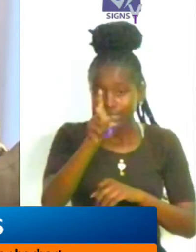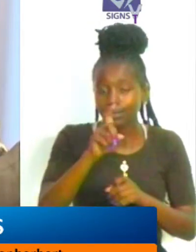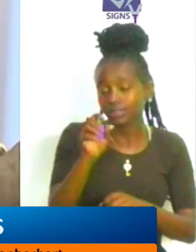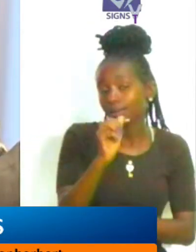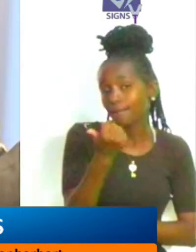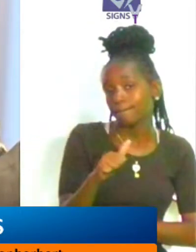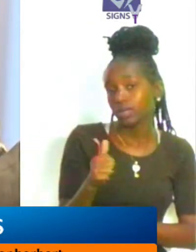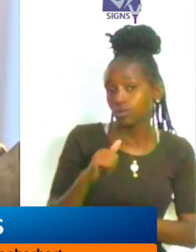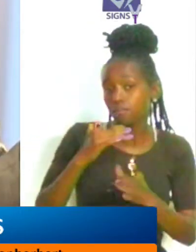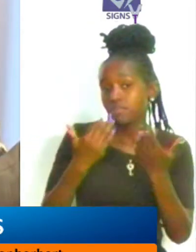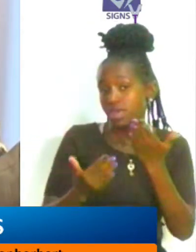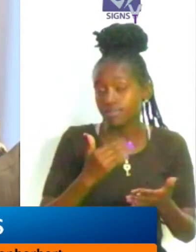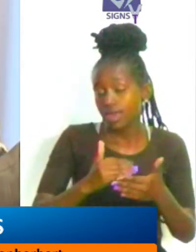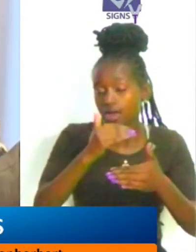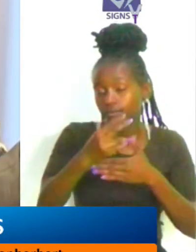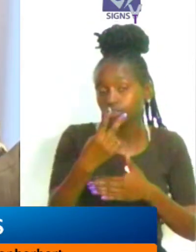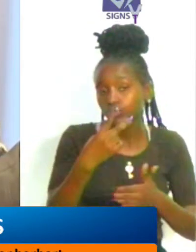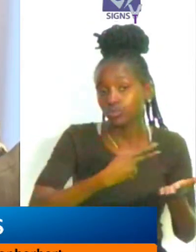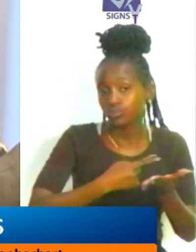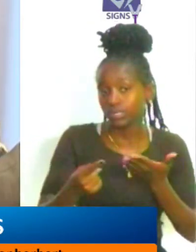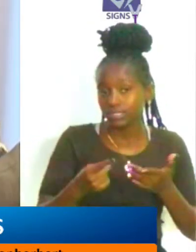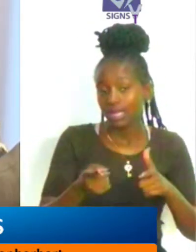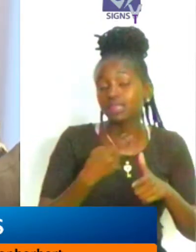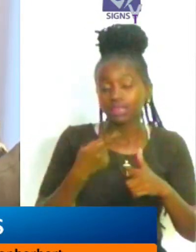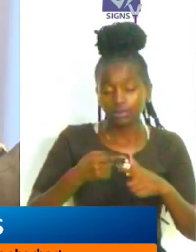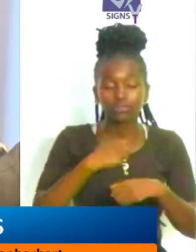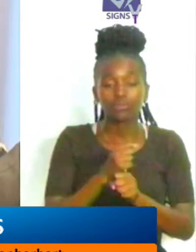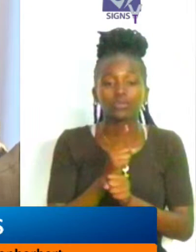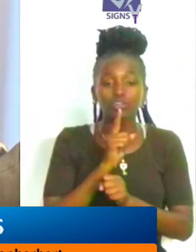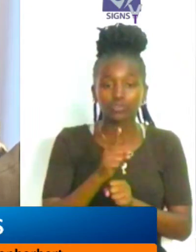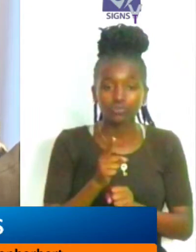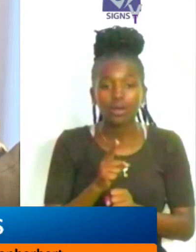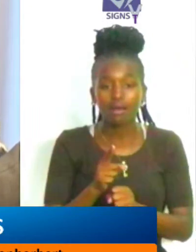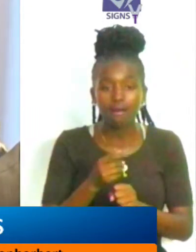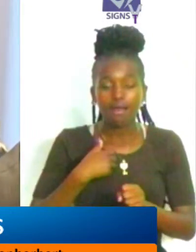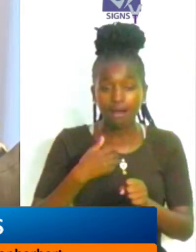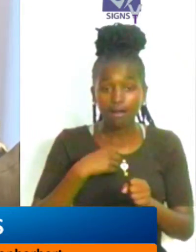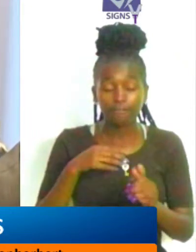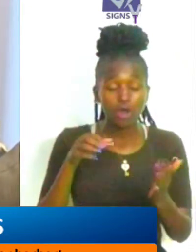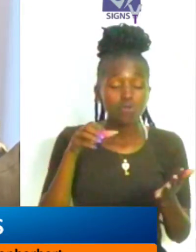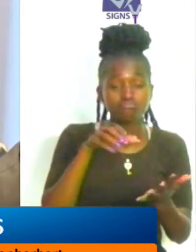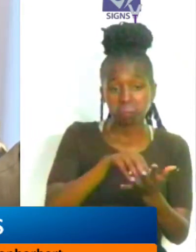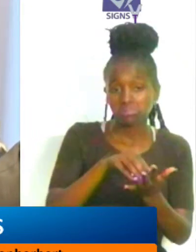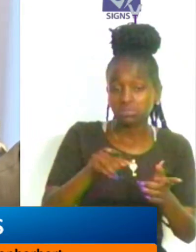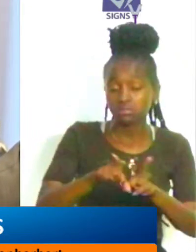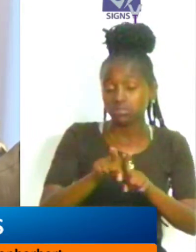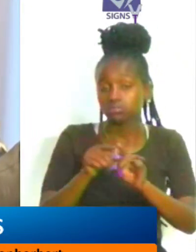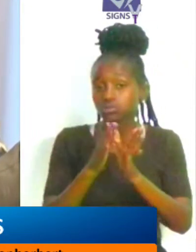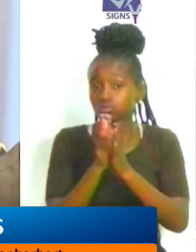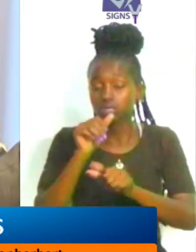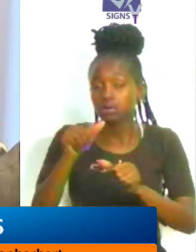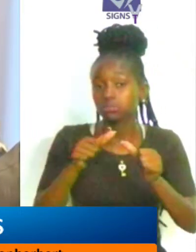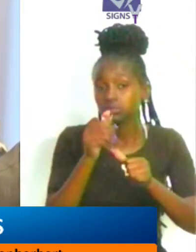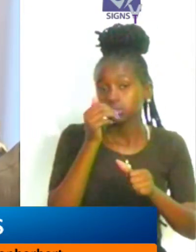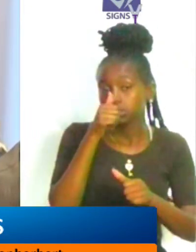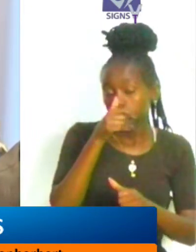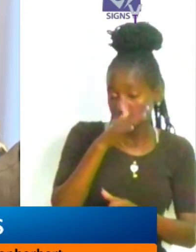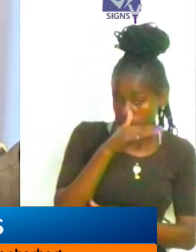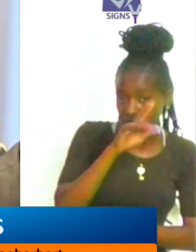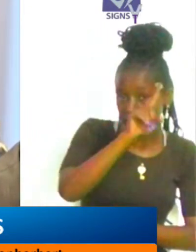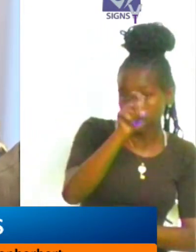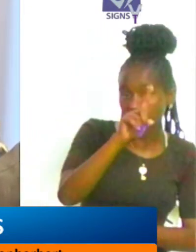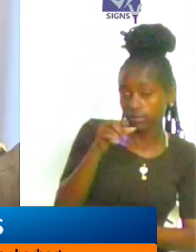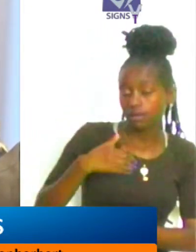we want to ensure that they are gone to each and every school, and that undertaking I personally make